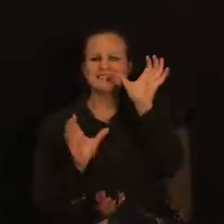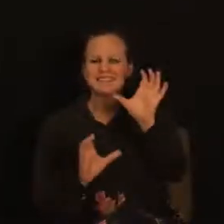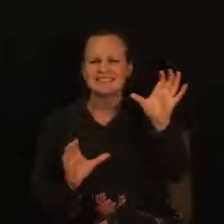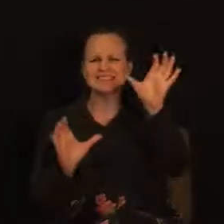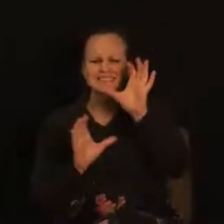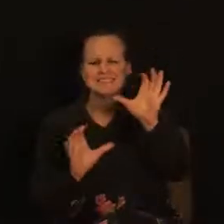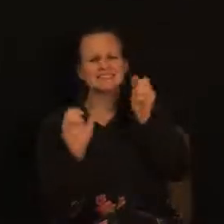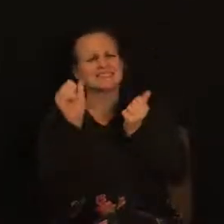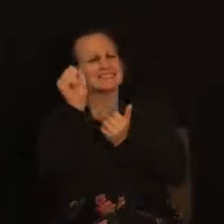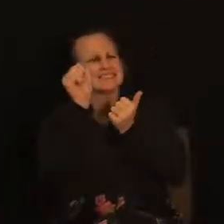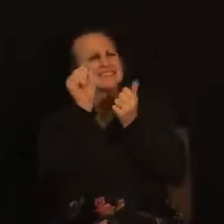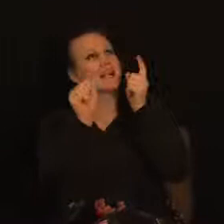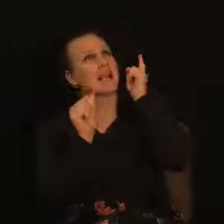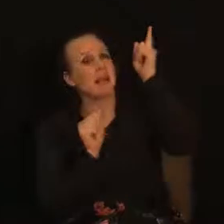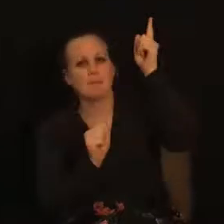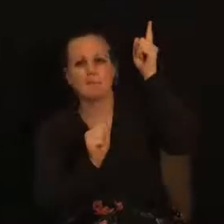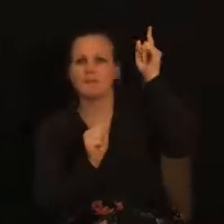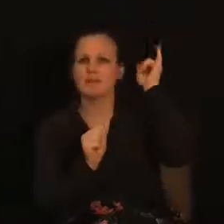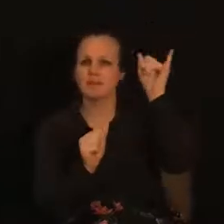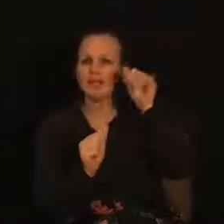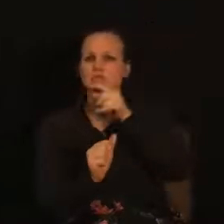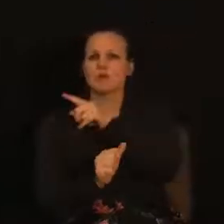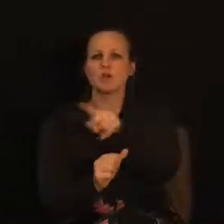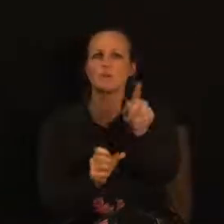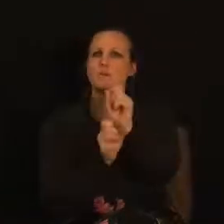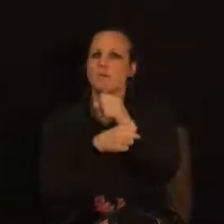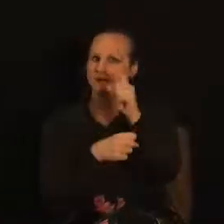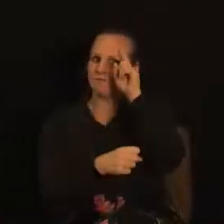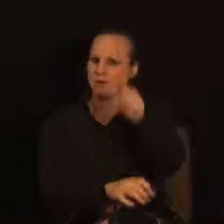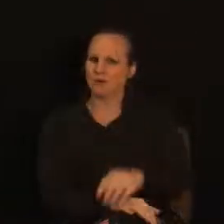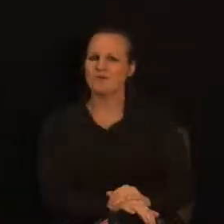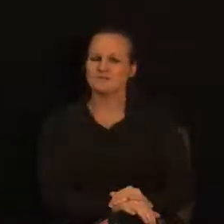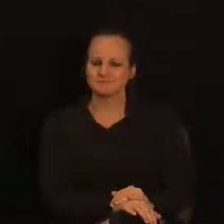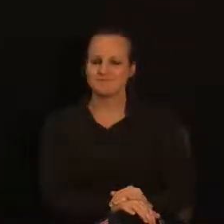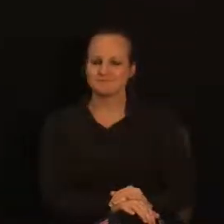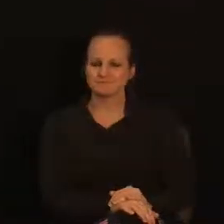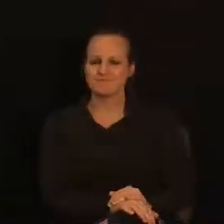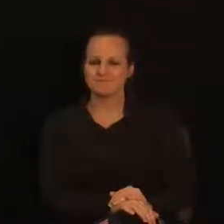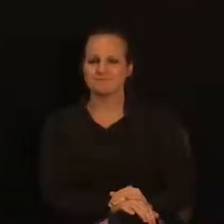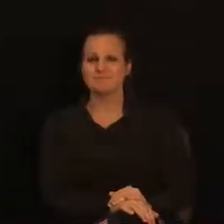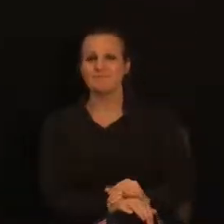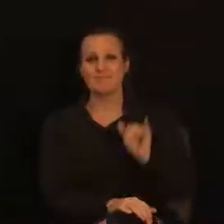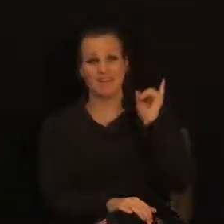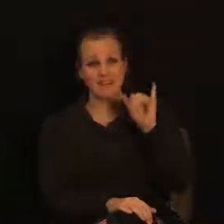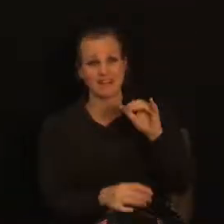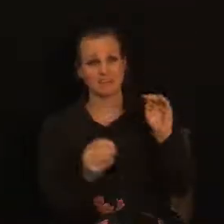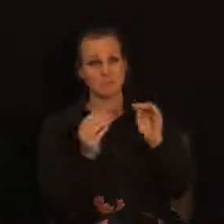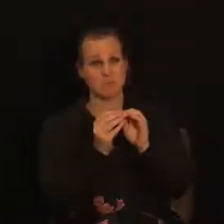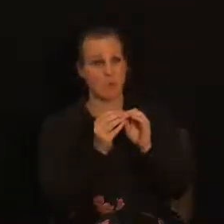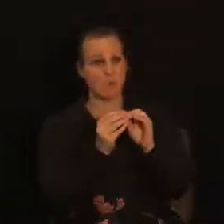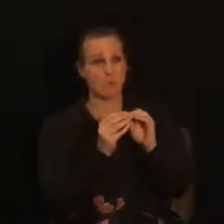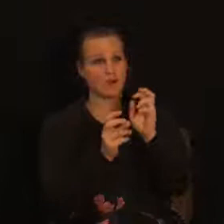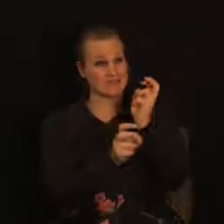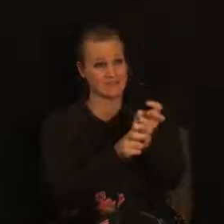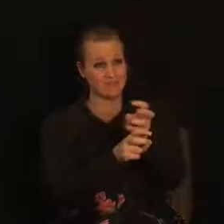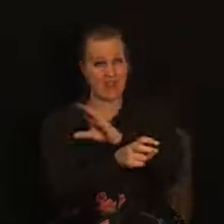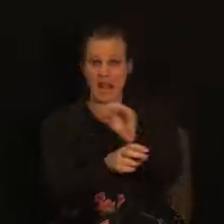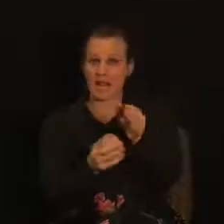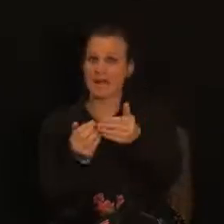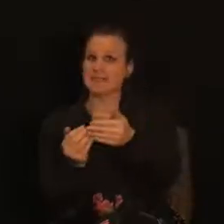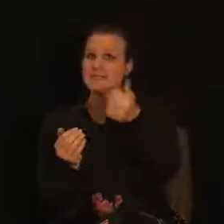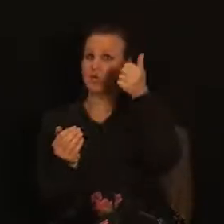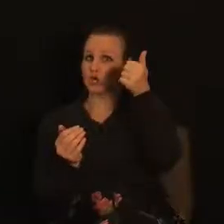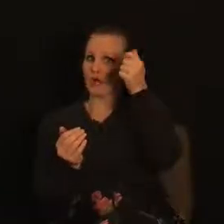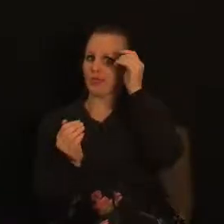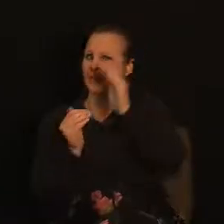he created you for. Now, this is both more difficult and easier than you might think.